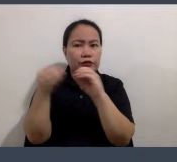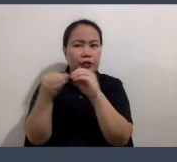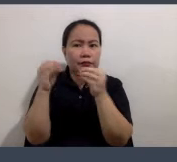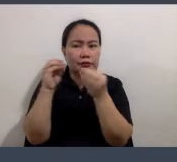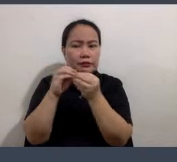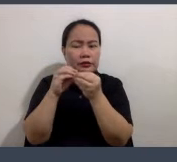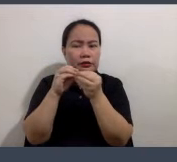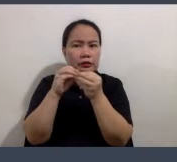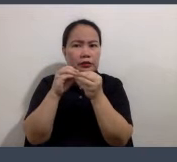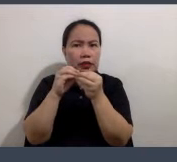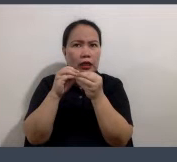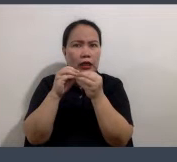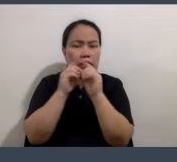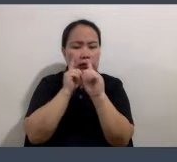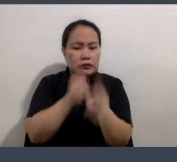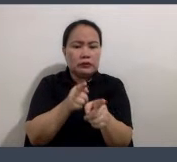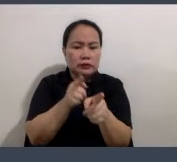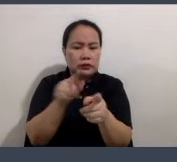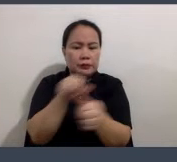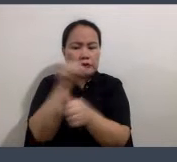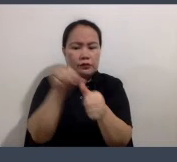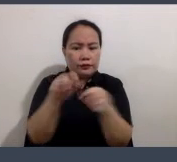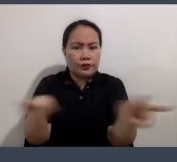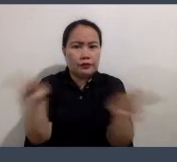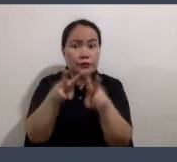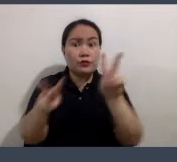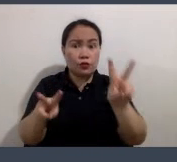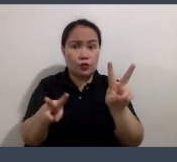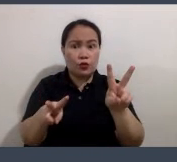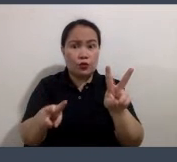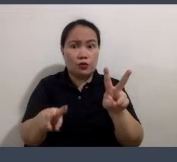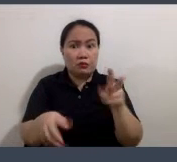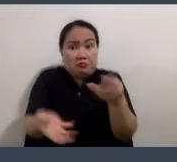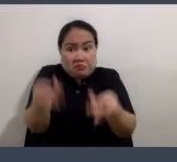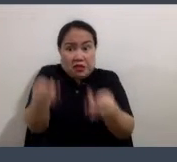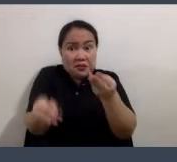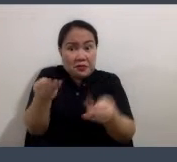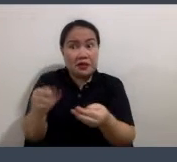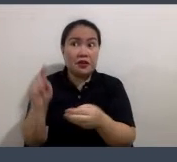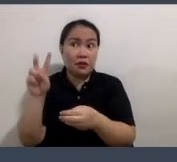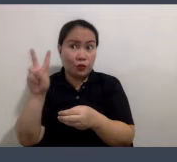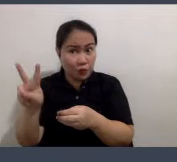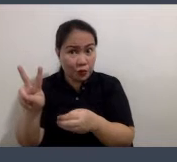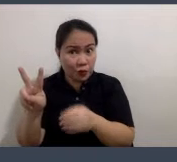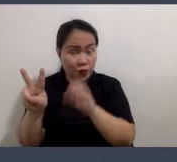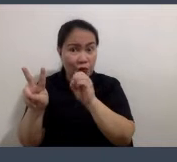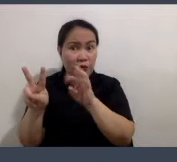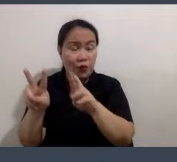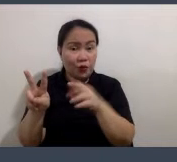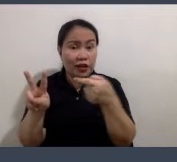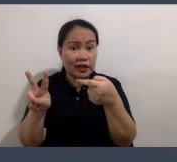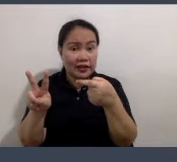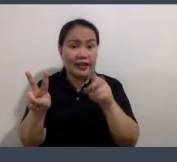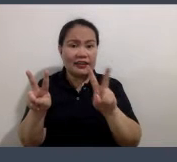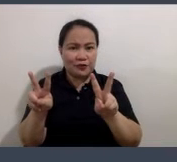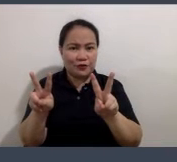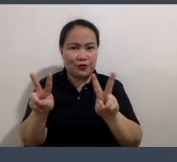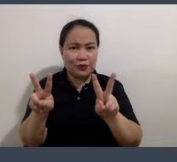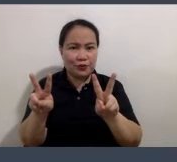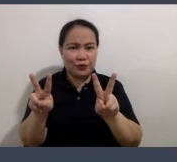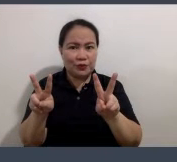magiging sagot mo ay 2. So, therefore, your x must be equals to 2 and